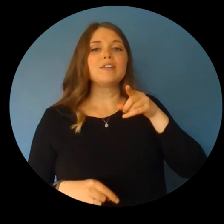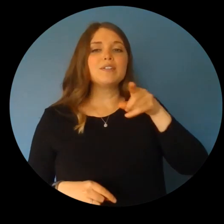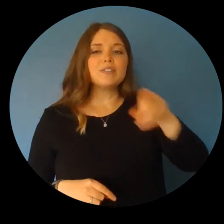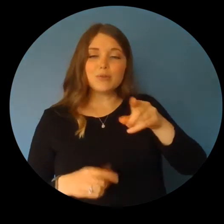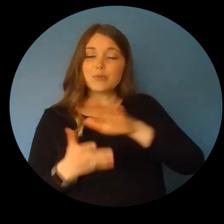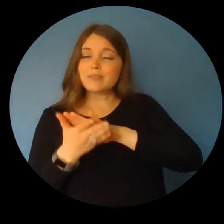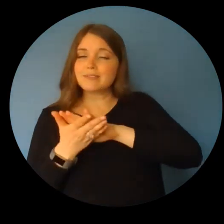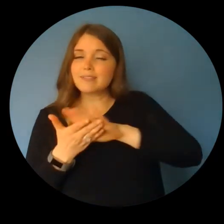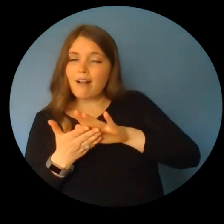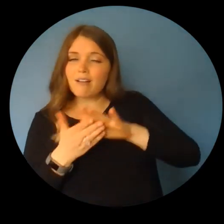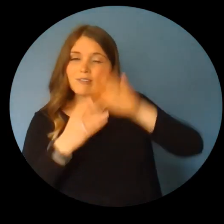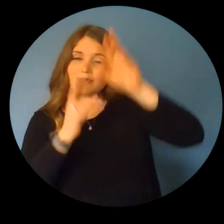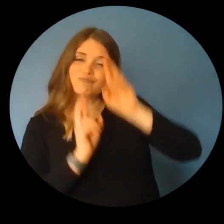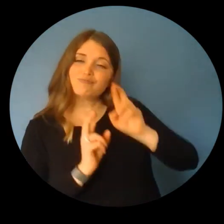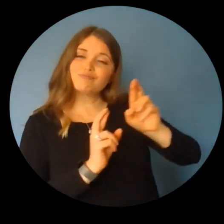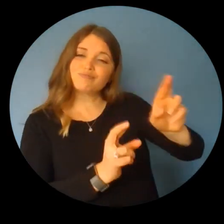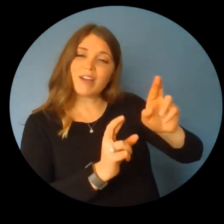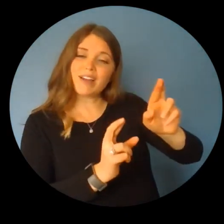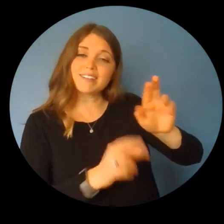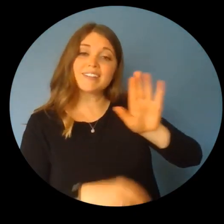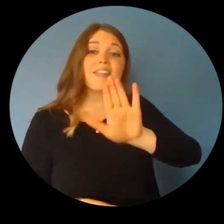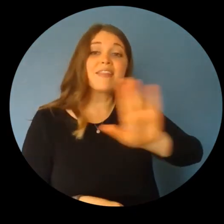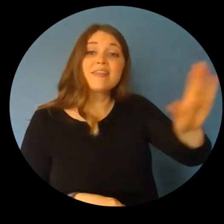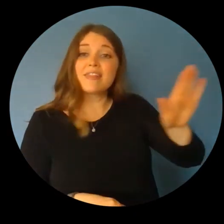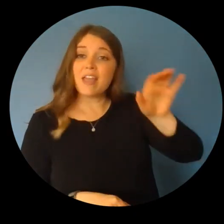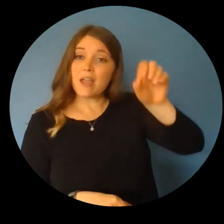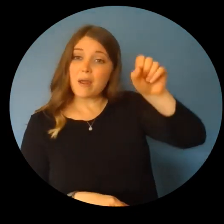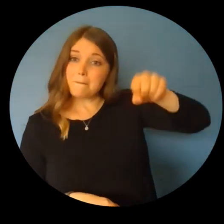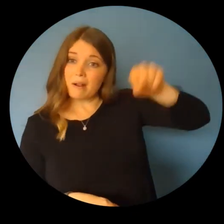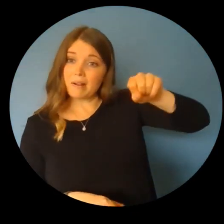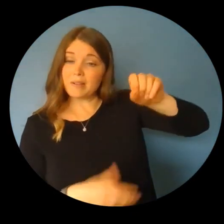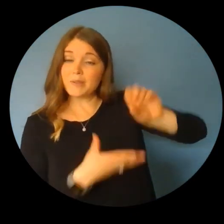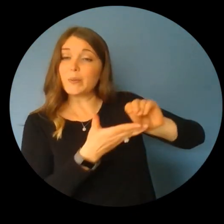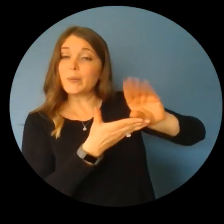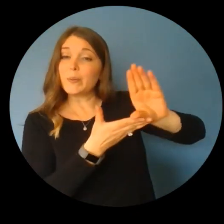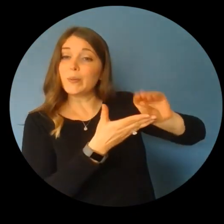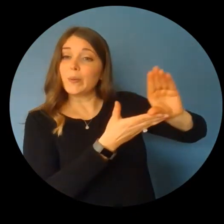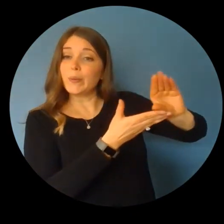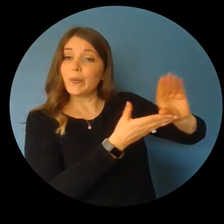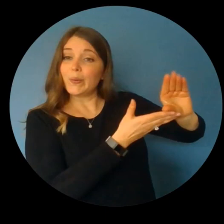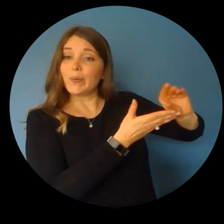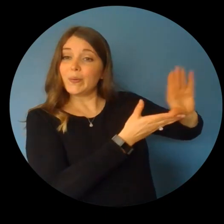respect, you fill their bucket. Yeah.